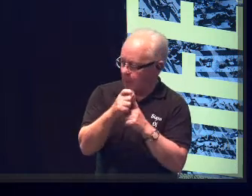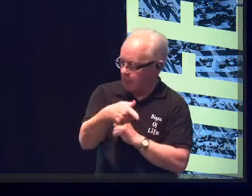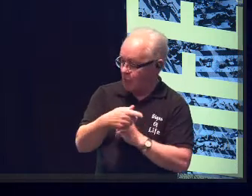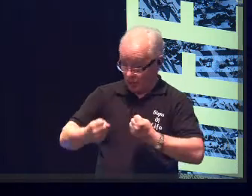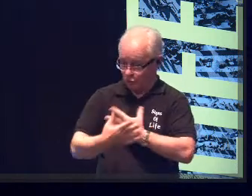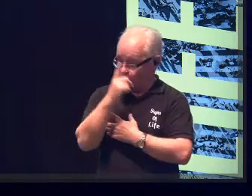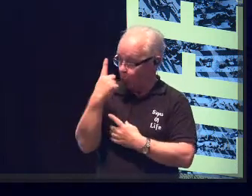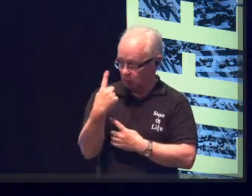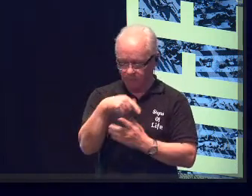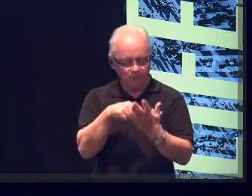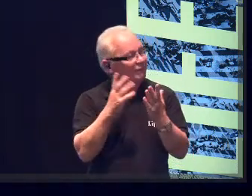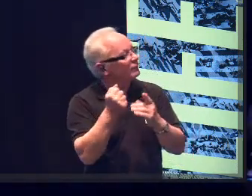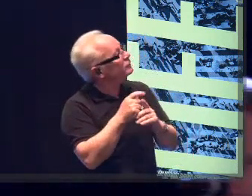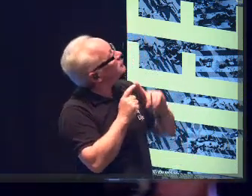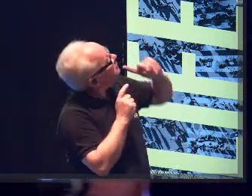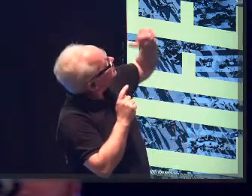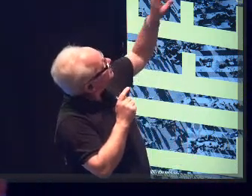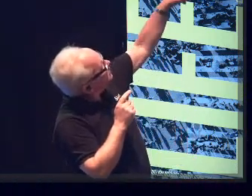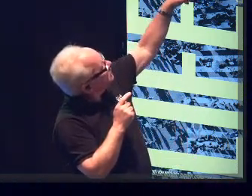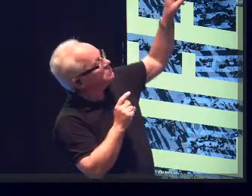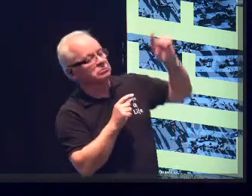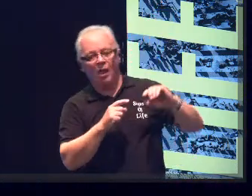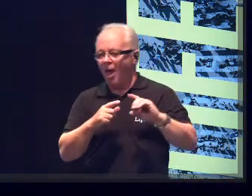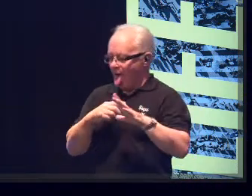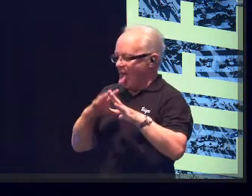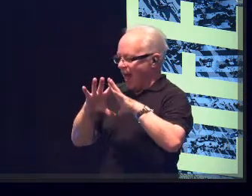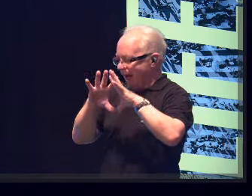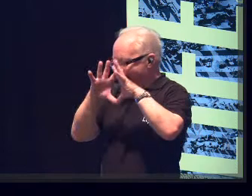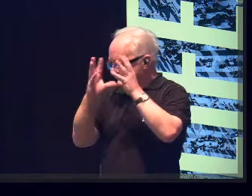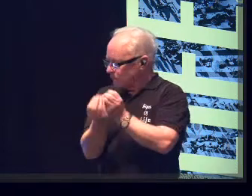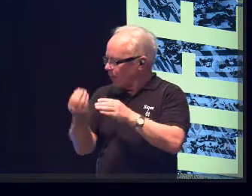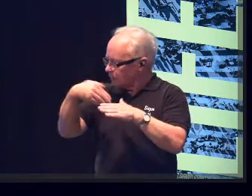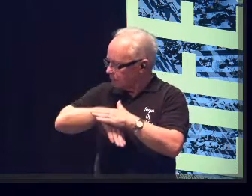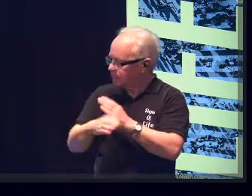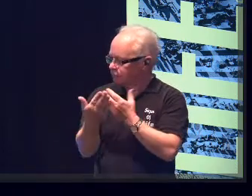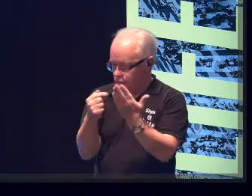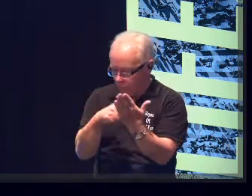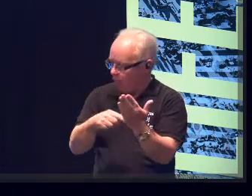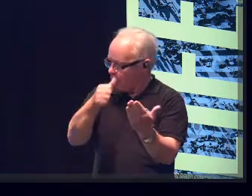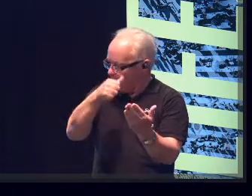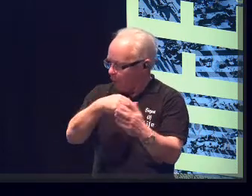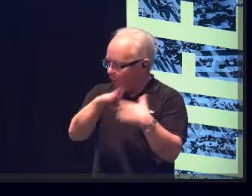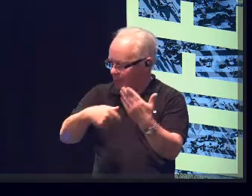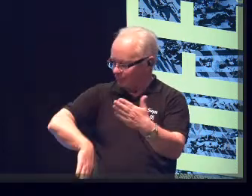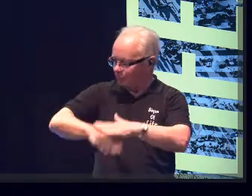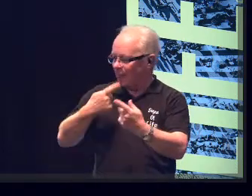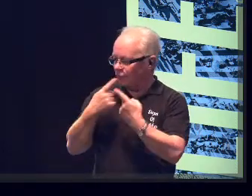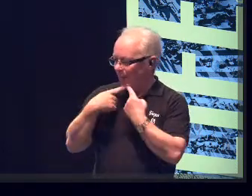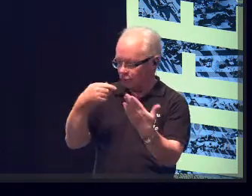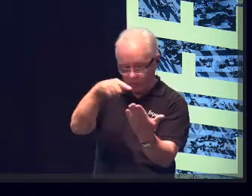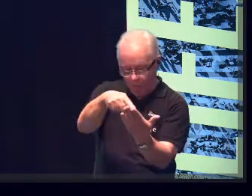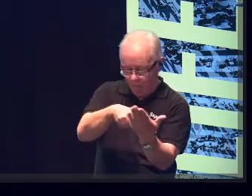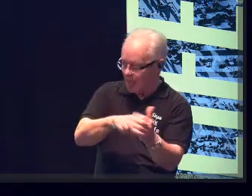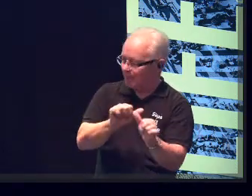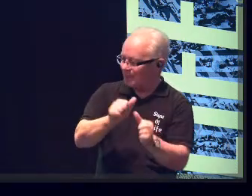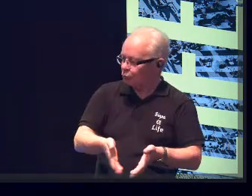town, okay? This app has got everything you could possibly want to know about church in it. This is a better way for us to communicate